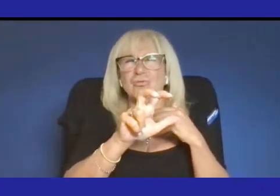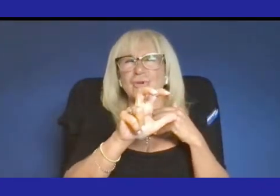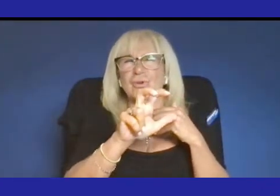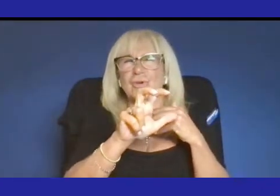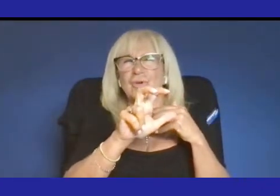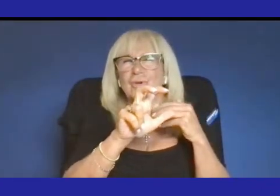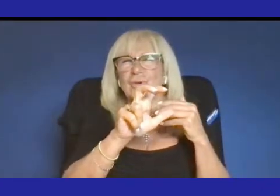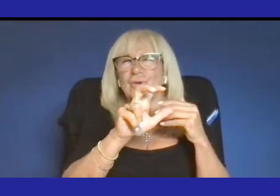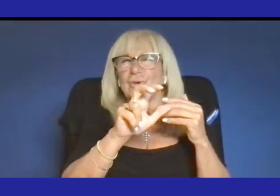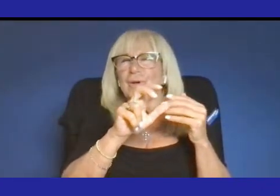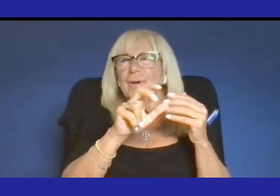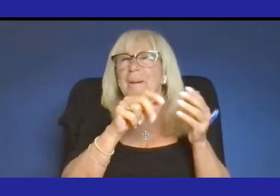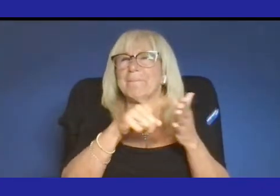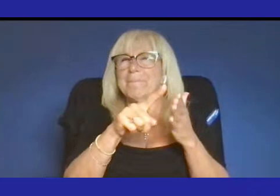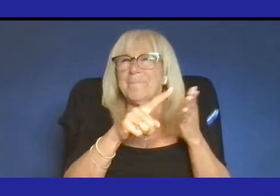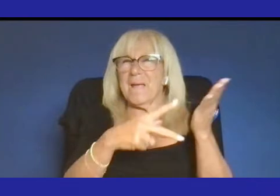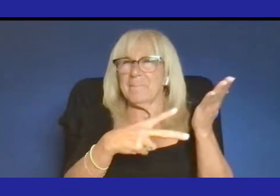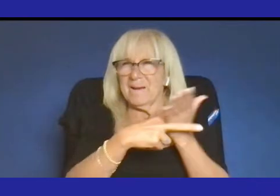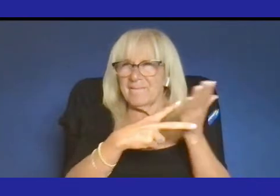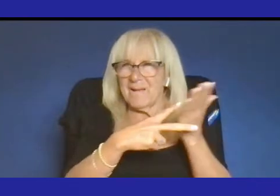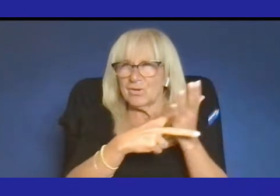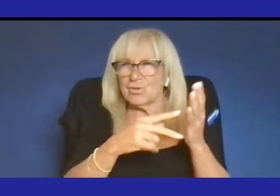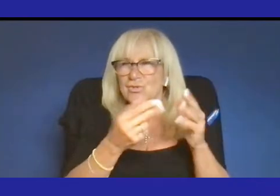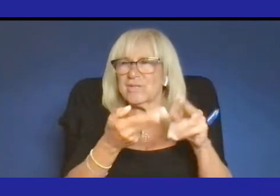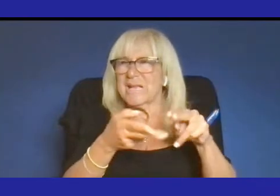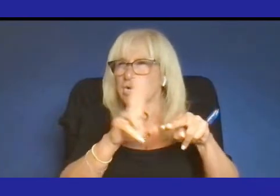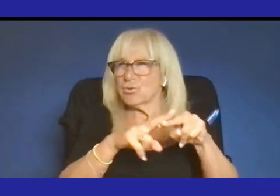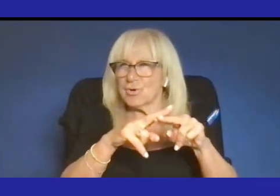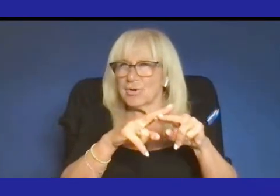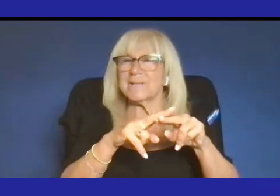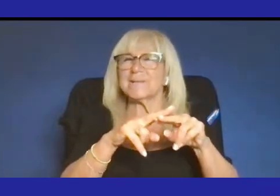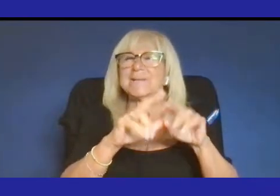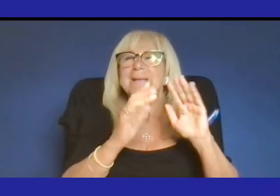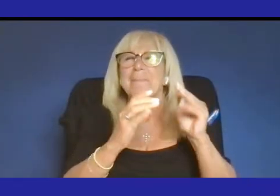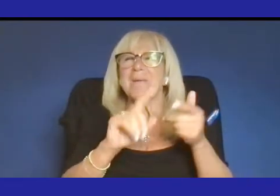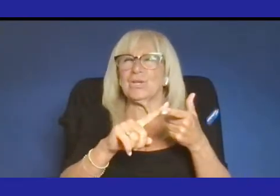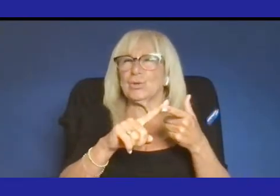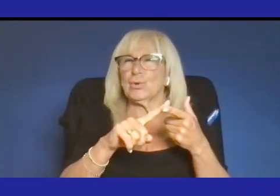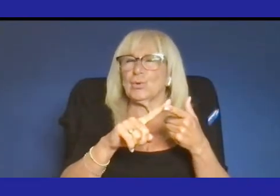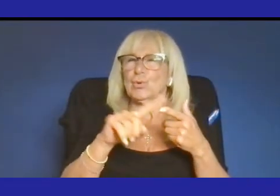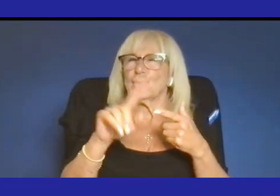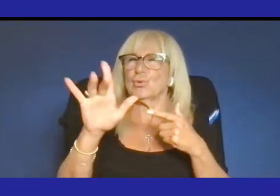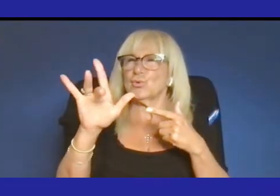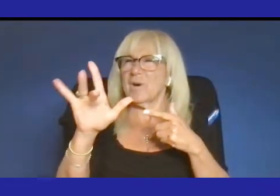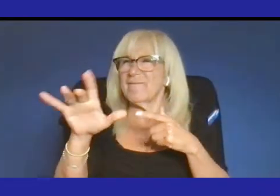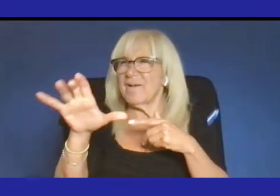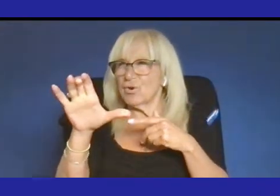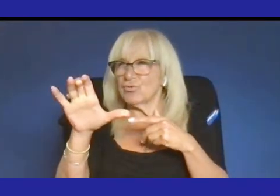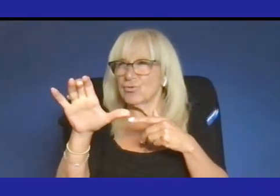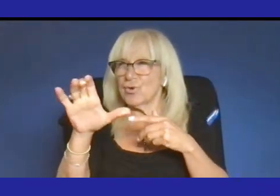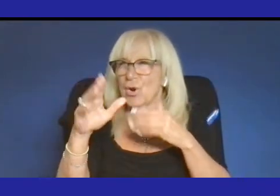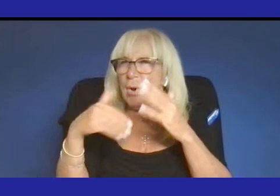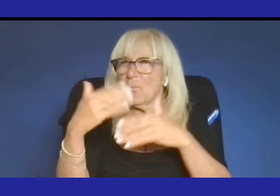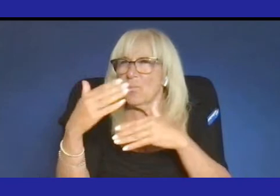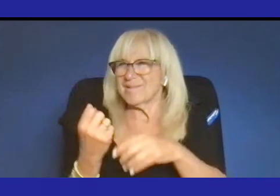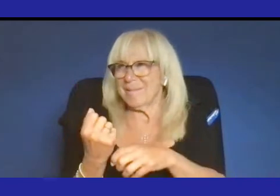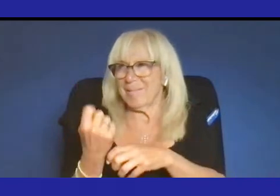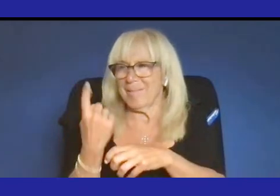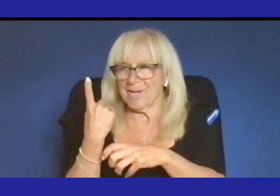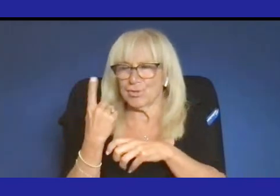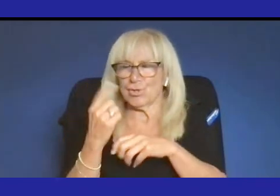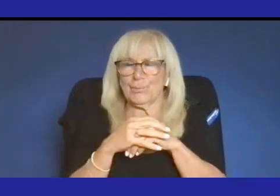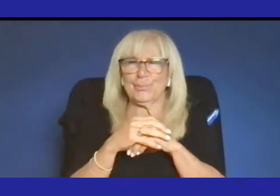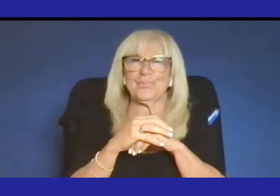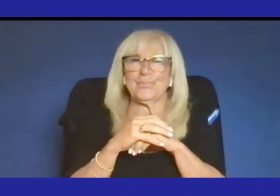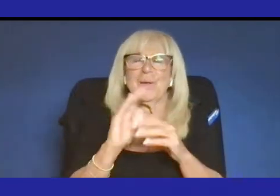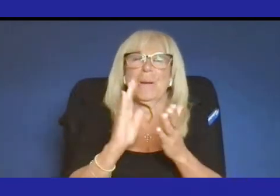71% increase in transactions when compared to the 2,500 that were processed last fiscal year. Our